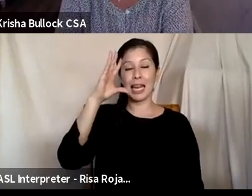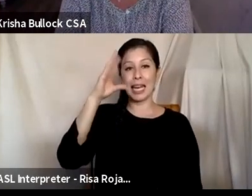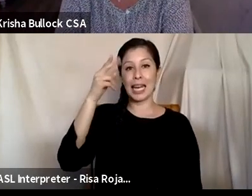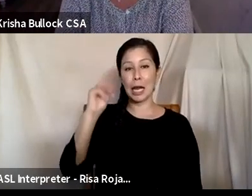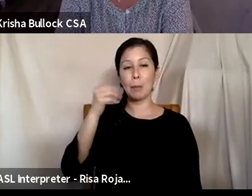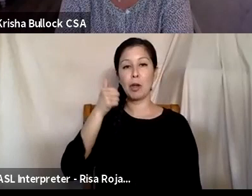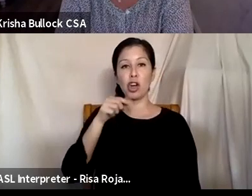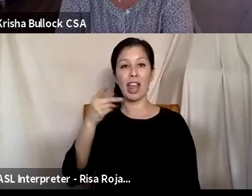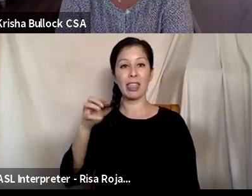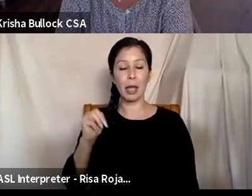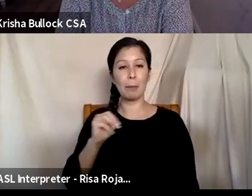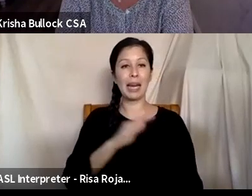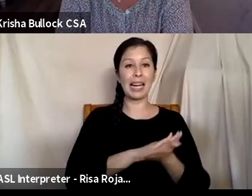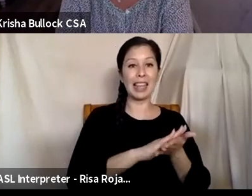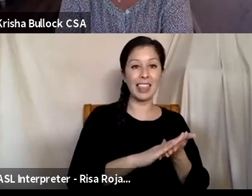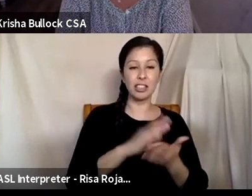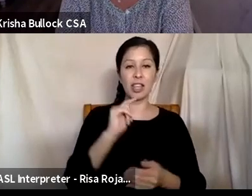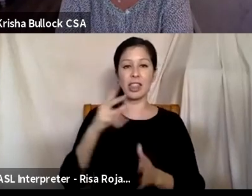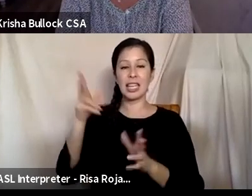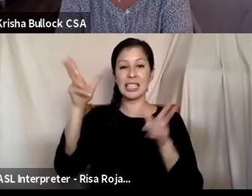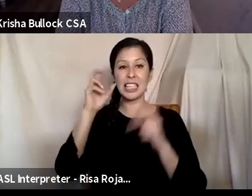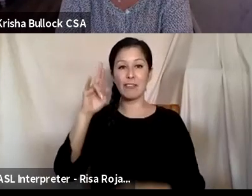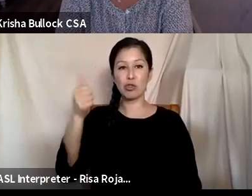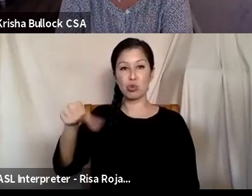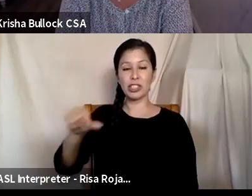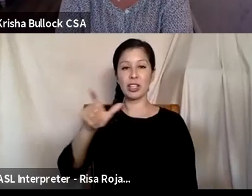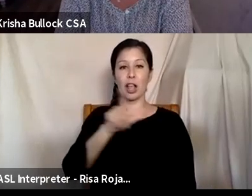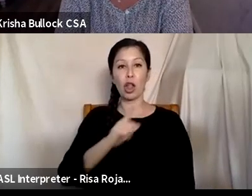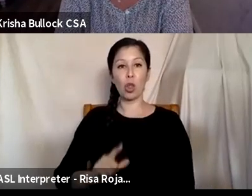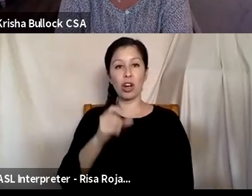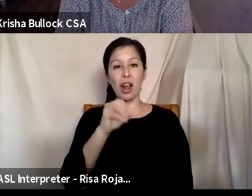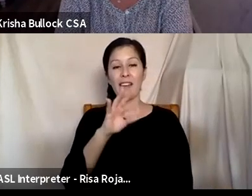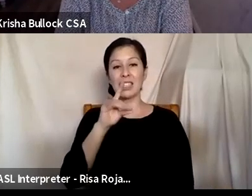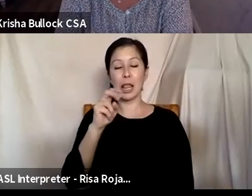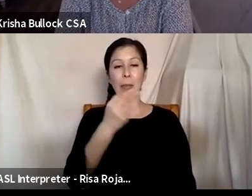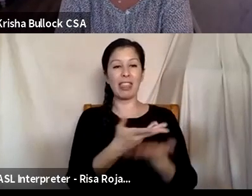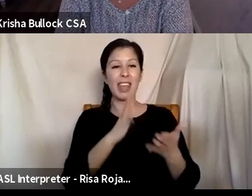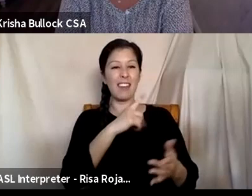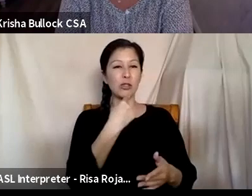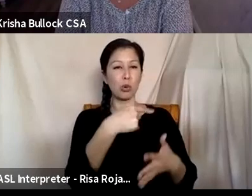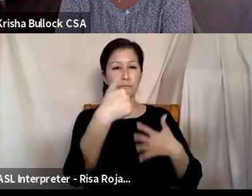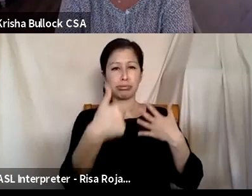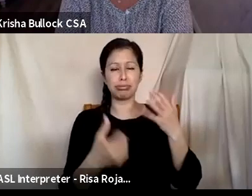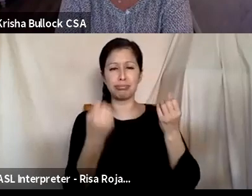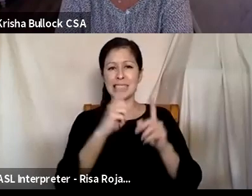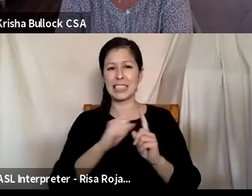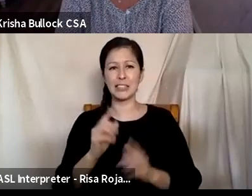Them, Cleaner, The Devil's Rejects, Lords of Salem, Things I Never Told You, Nurse